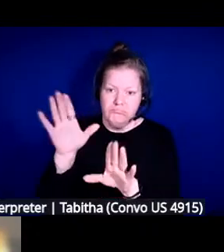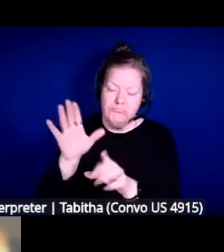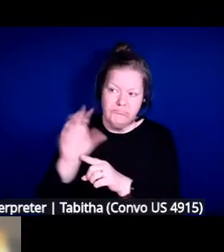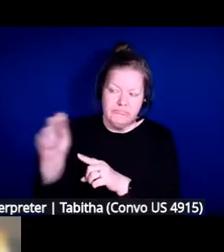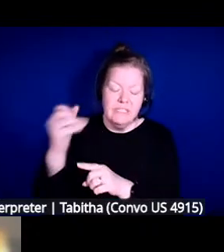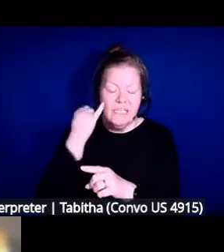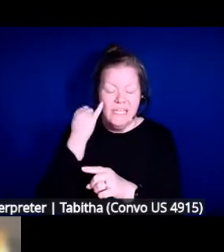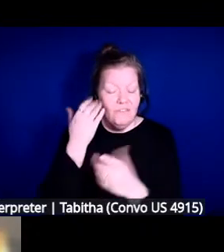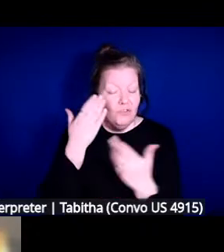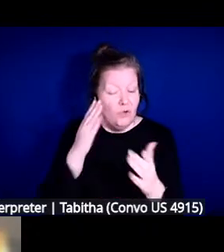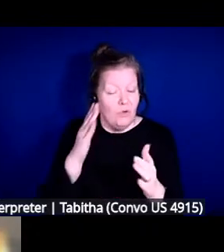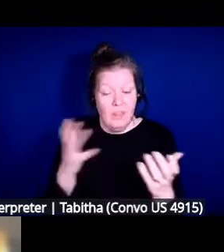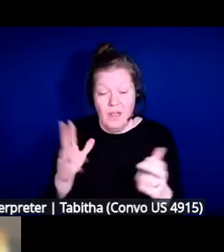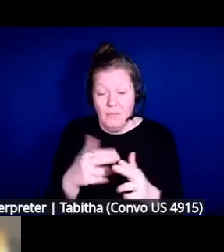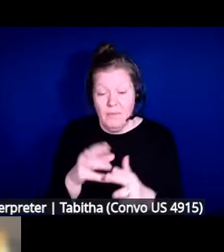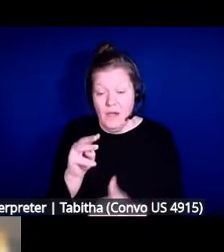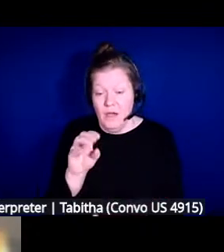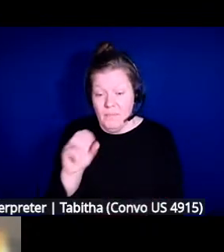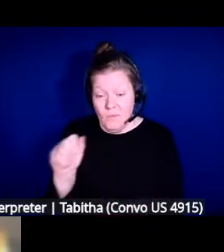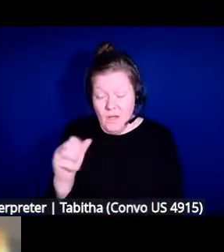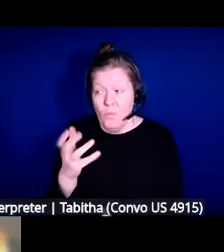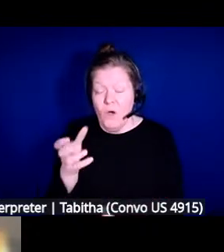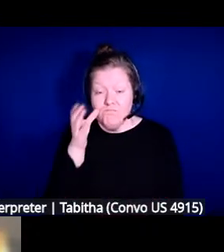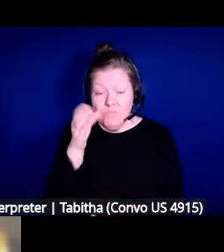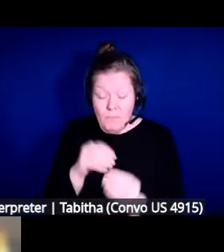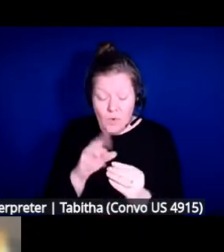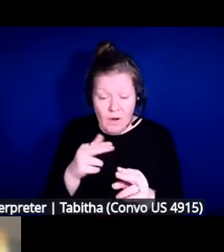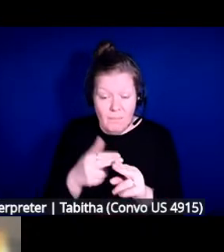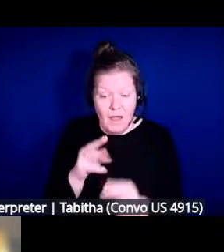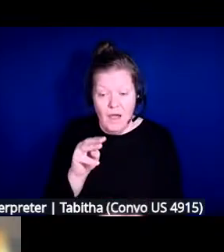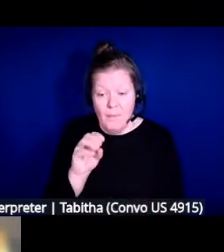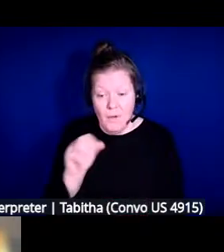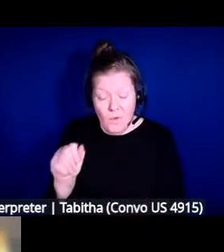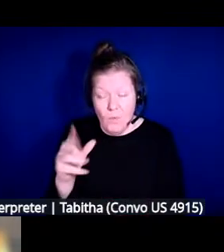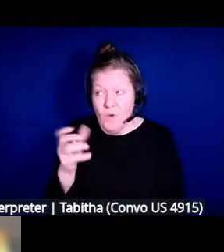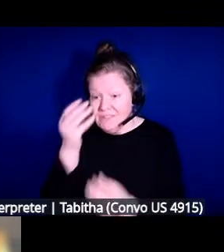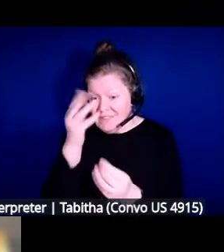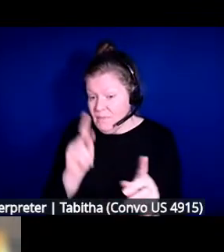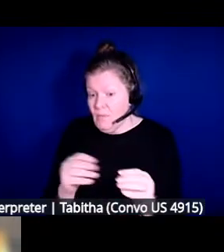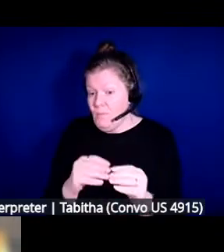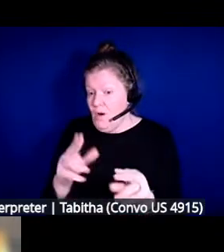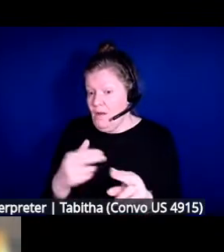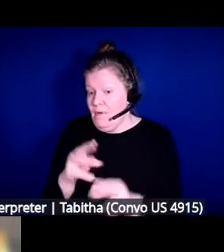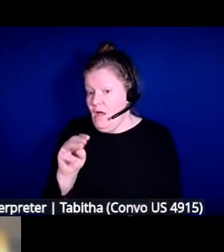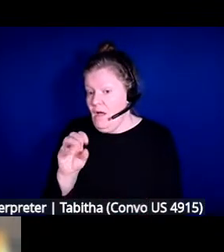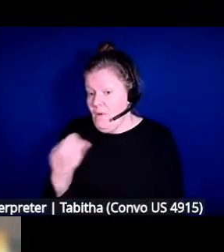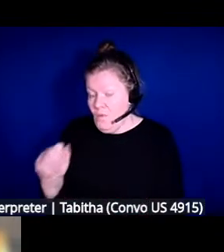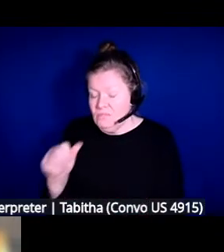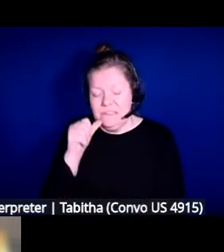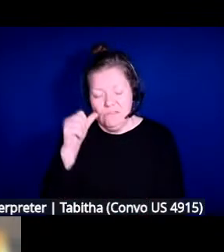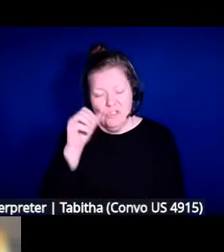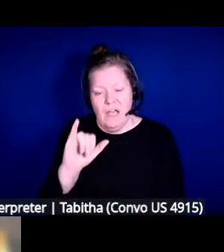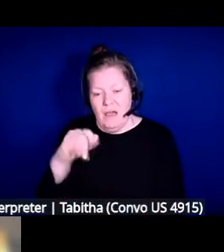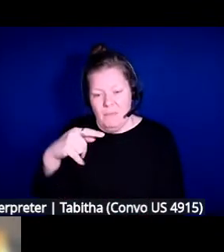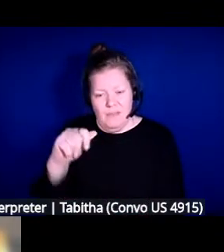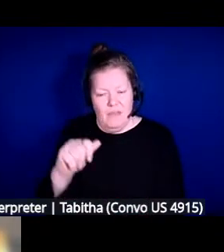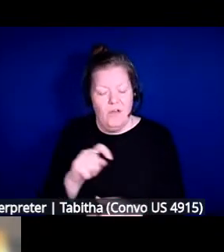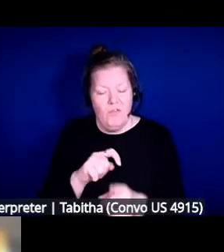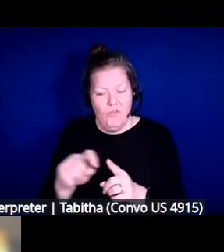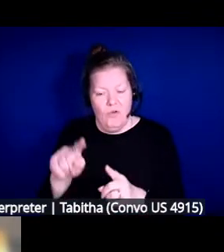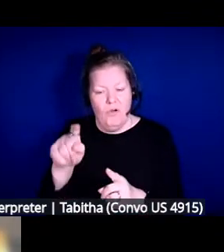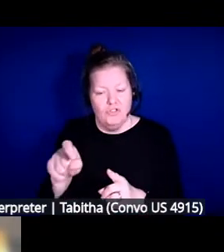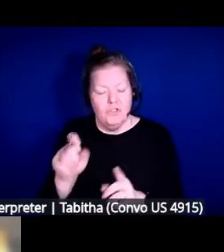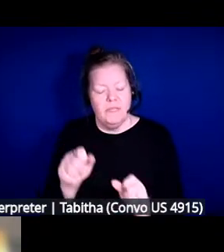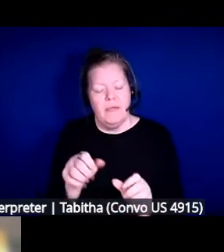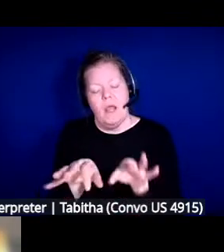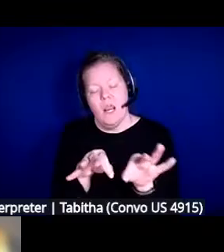know a lot about MOA, or you want to hear more about the MOA, or you want to be able to tell people more about the MOA, yesterday's IPA call should be able to fill you